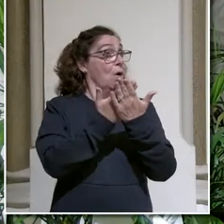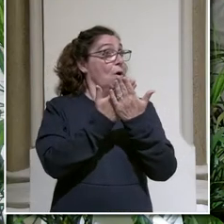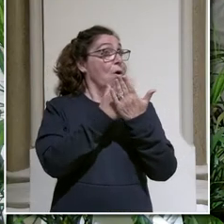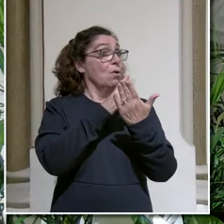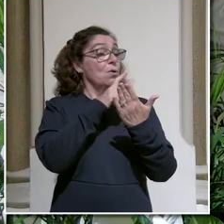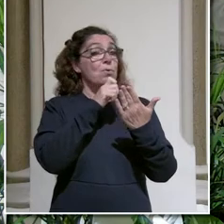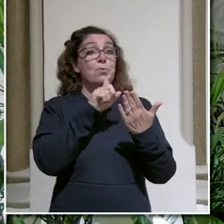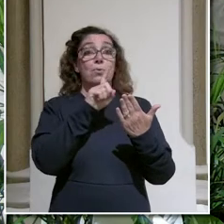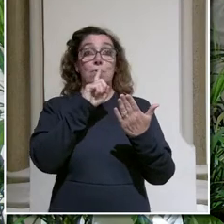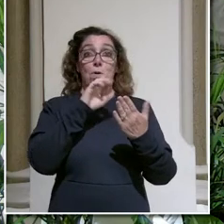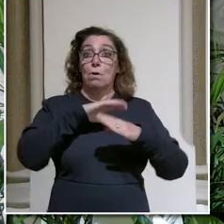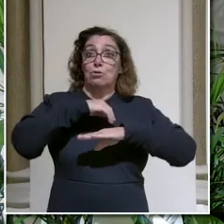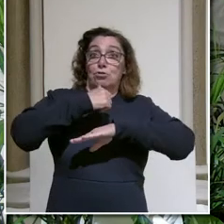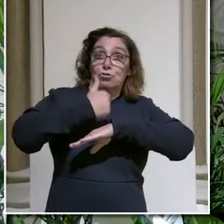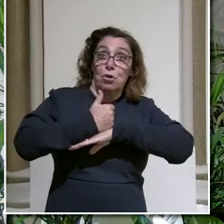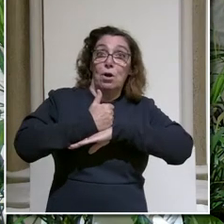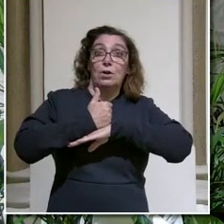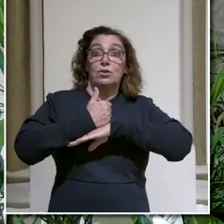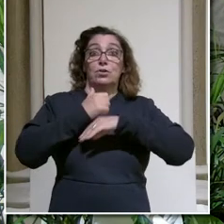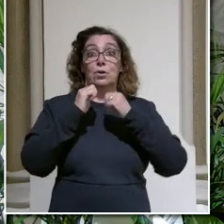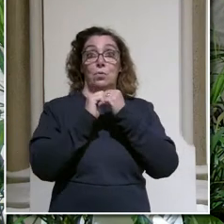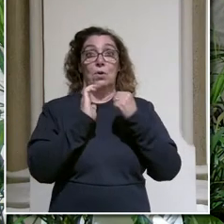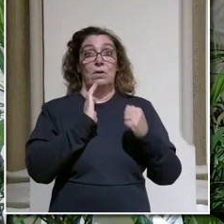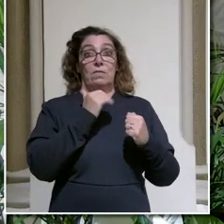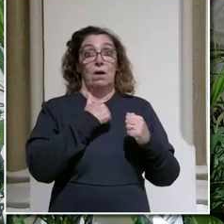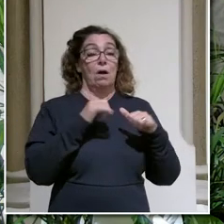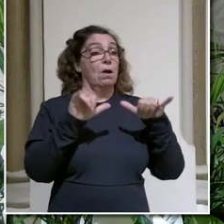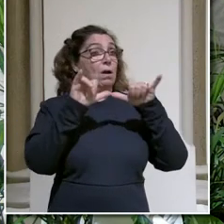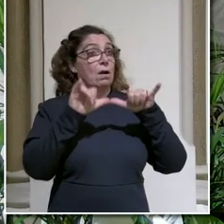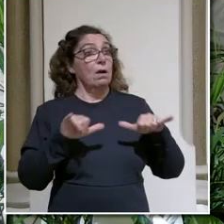are charged with our common safety.